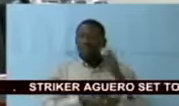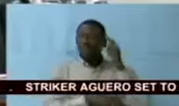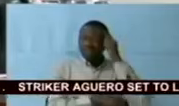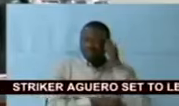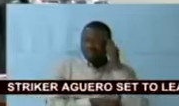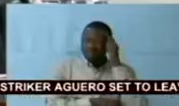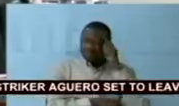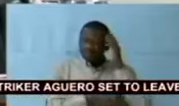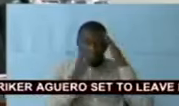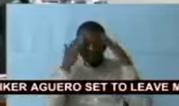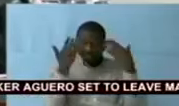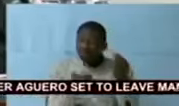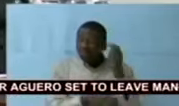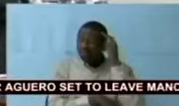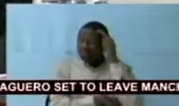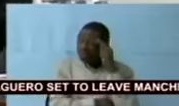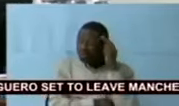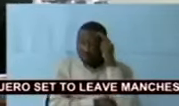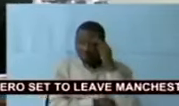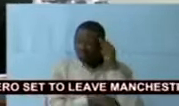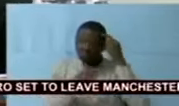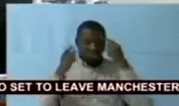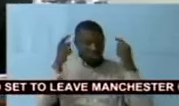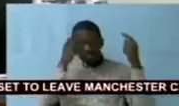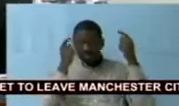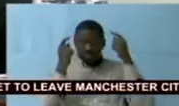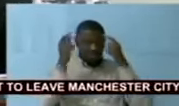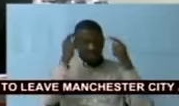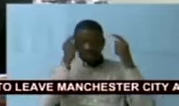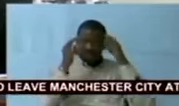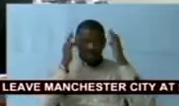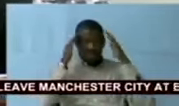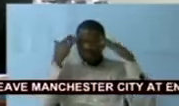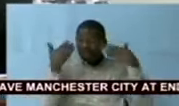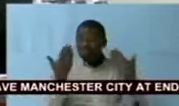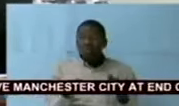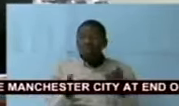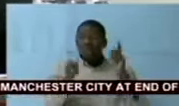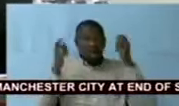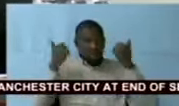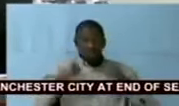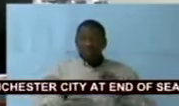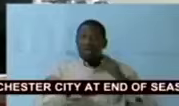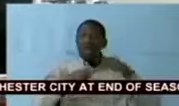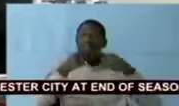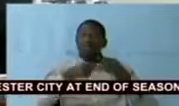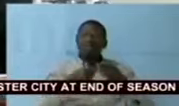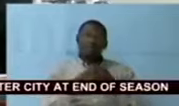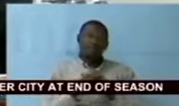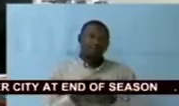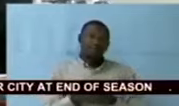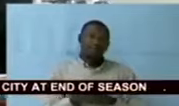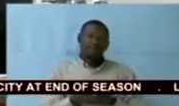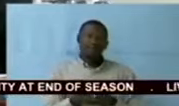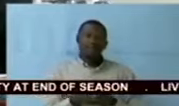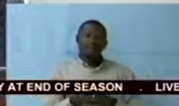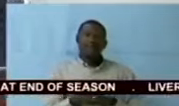nervous, where was he?